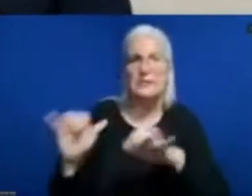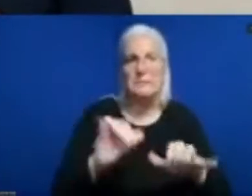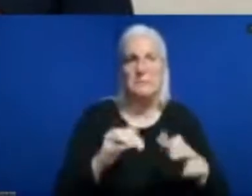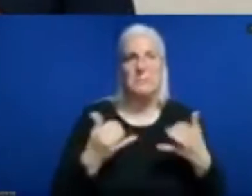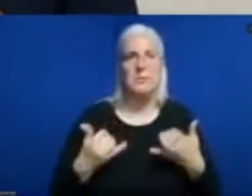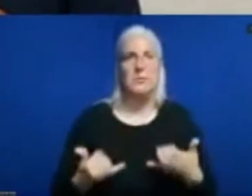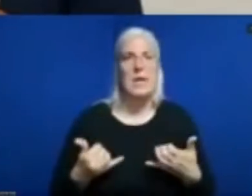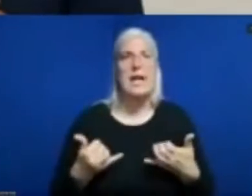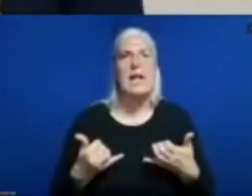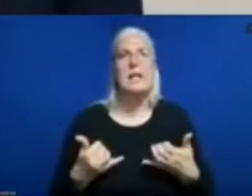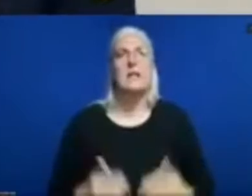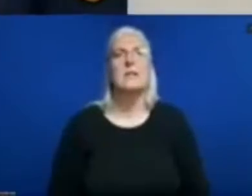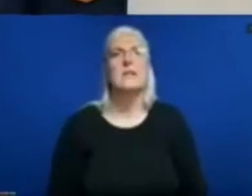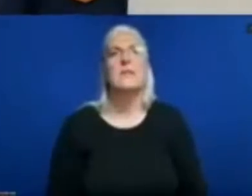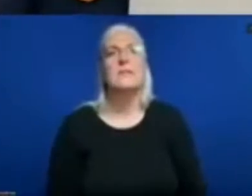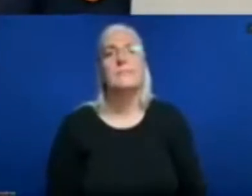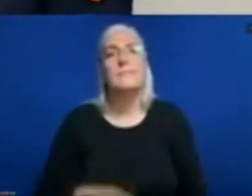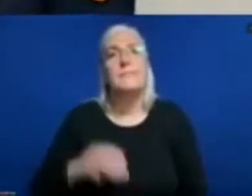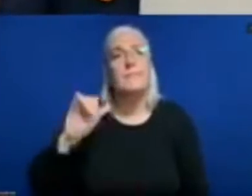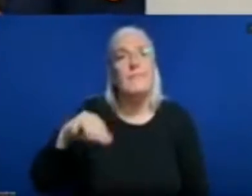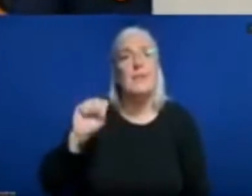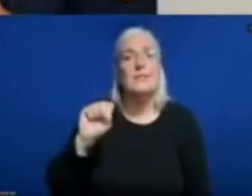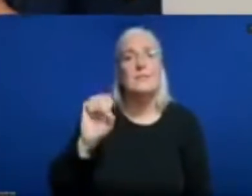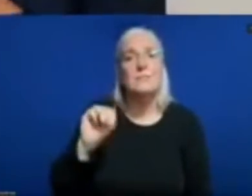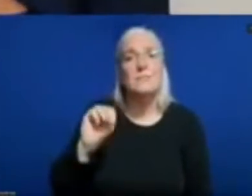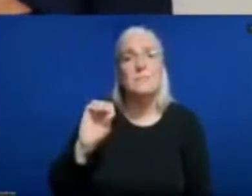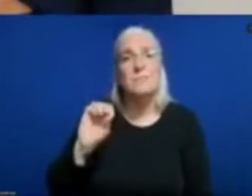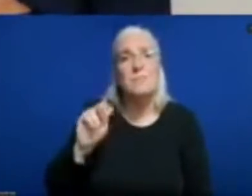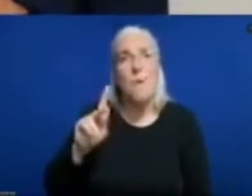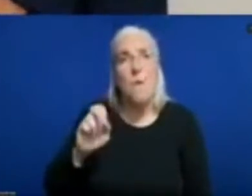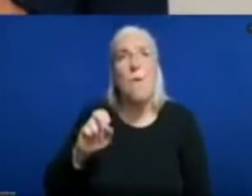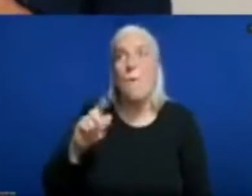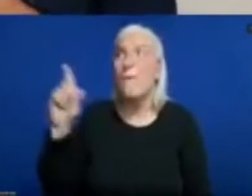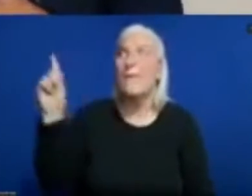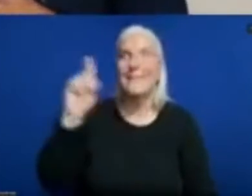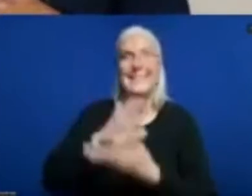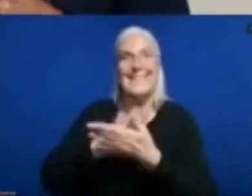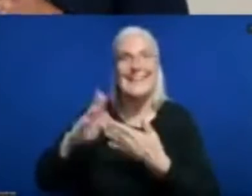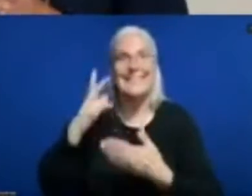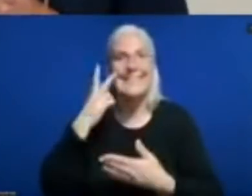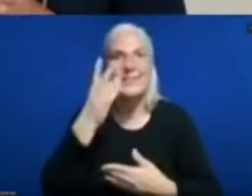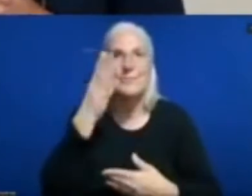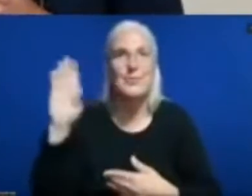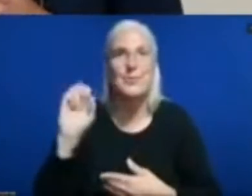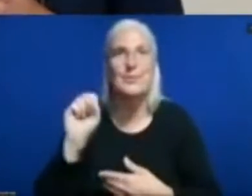fire activity to pick up. So we will expect that to continue again tomorrow and move forward into the